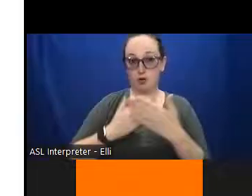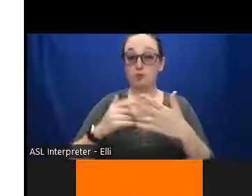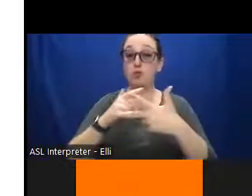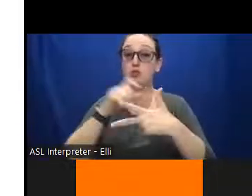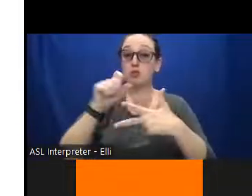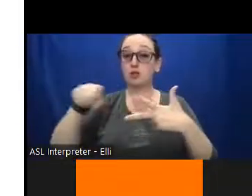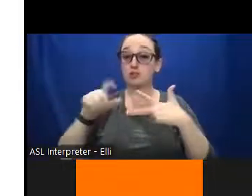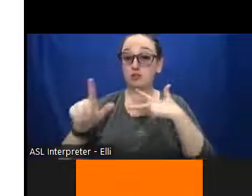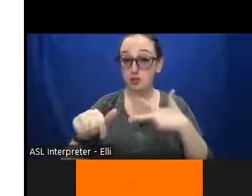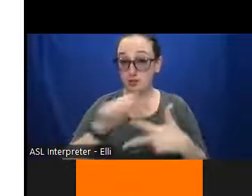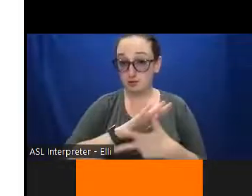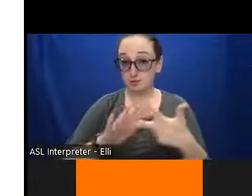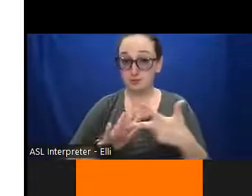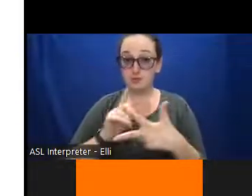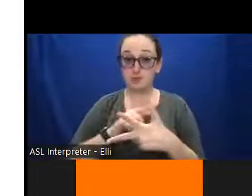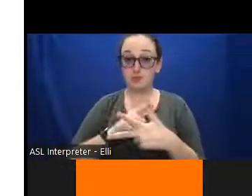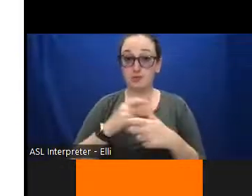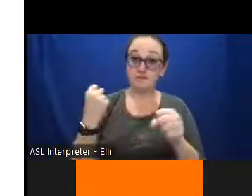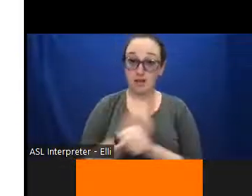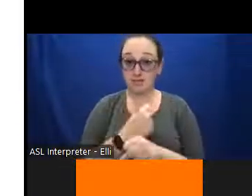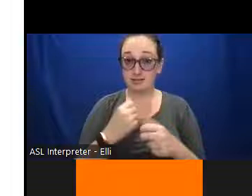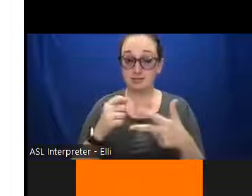survival responses: fight,